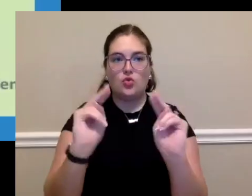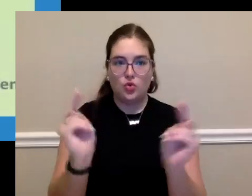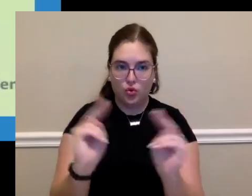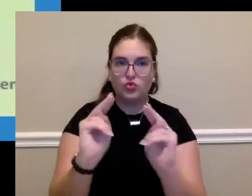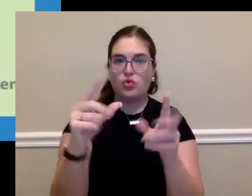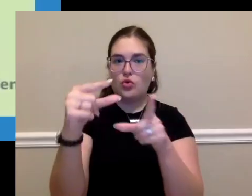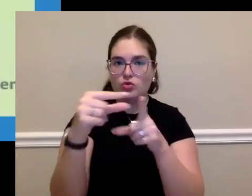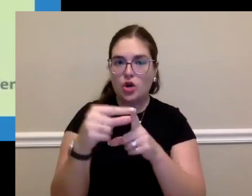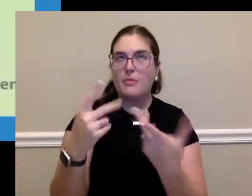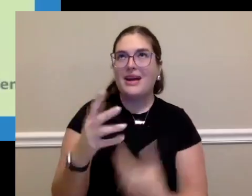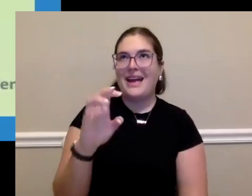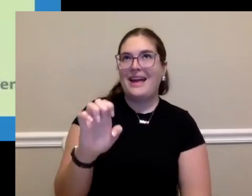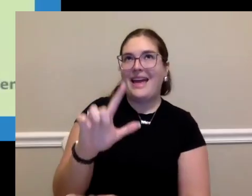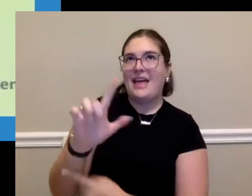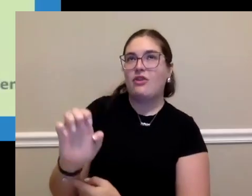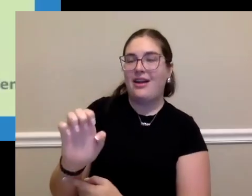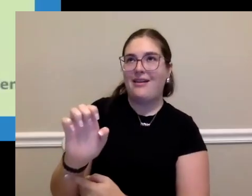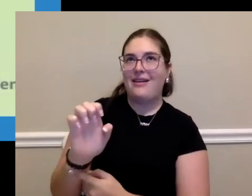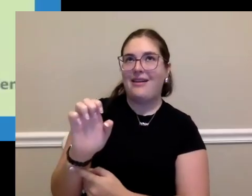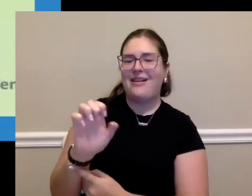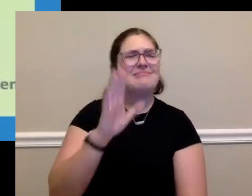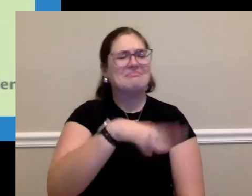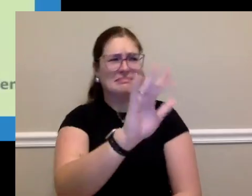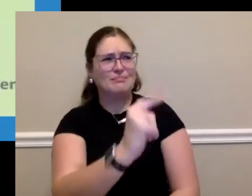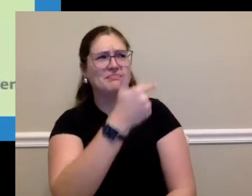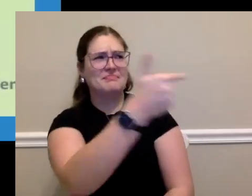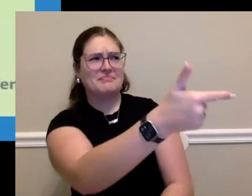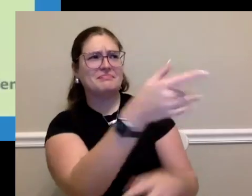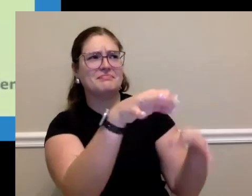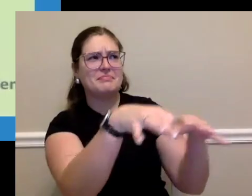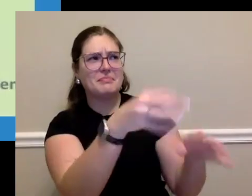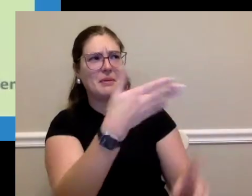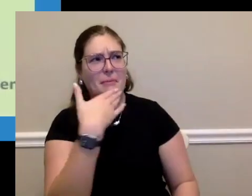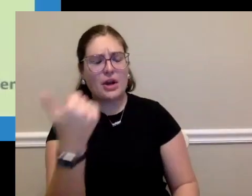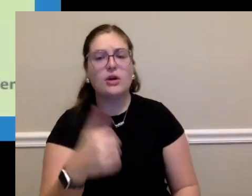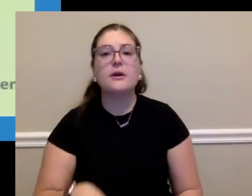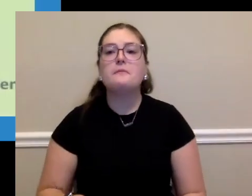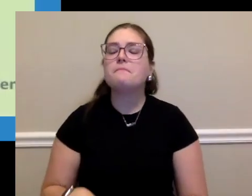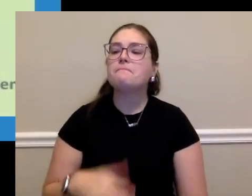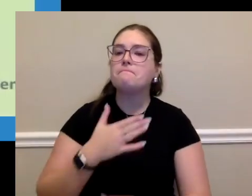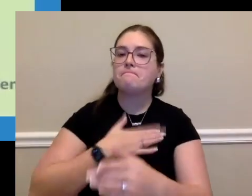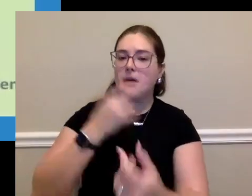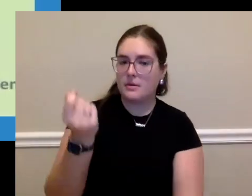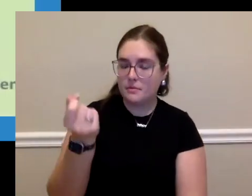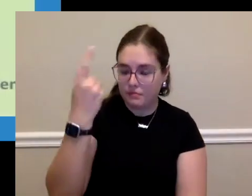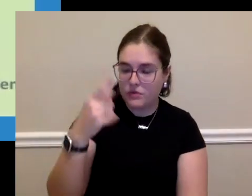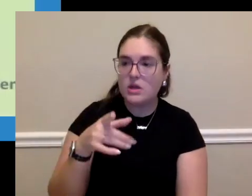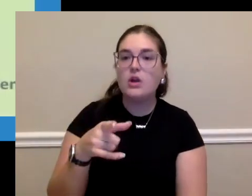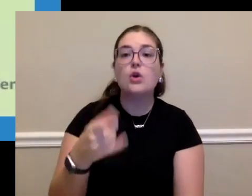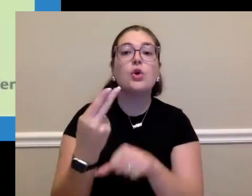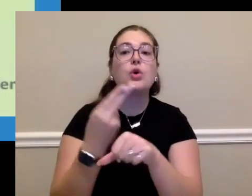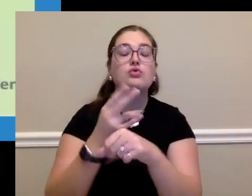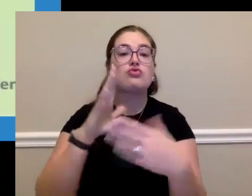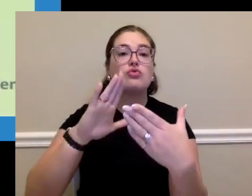ella. I guess you can explain it better, Mateo. Yeah, so what I'm hearing in that question is that you're doing what we would call